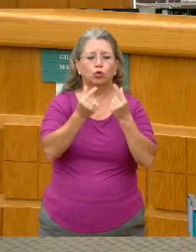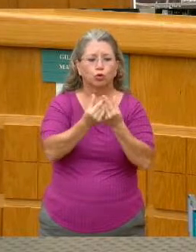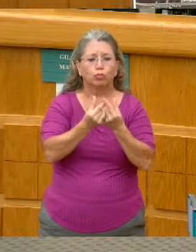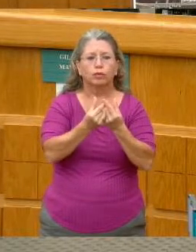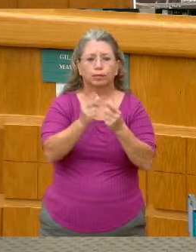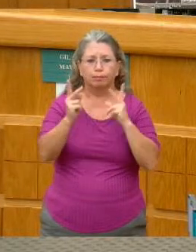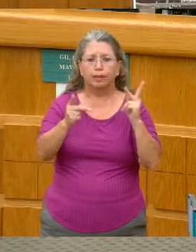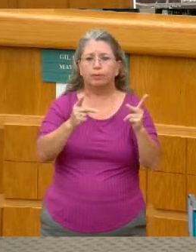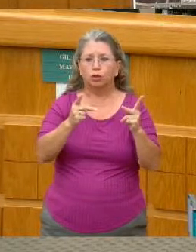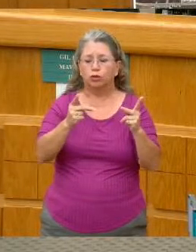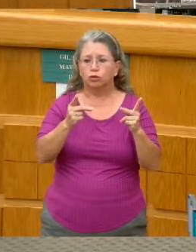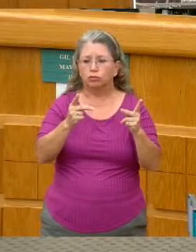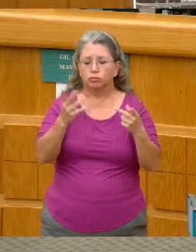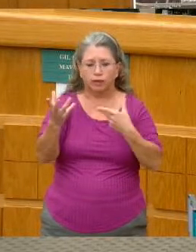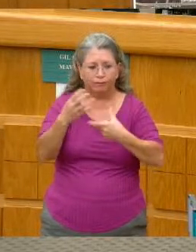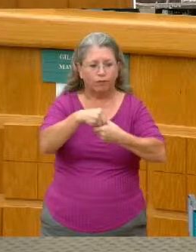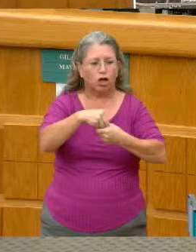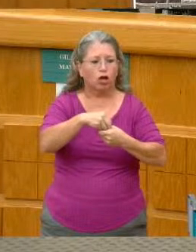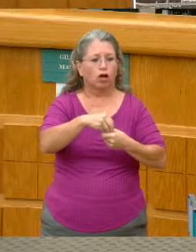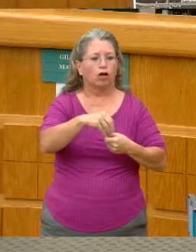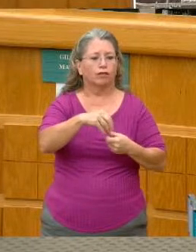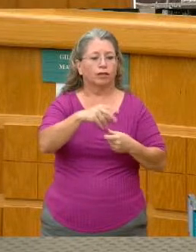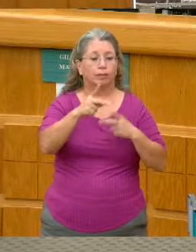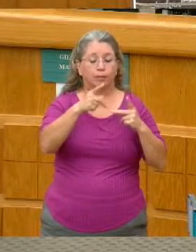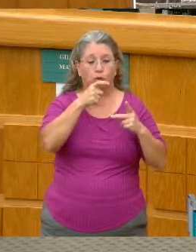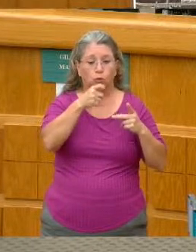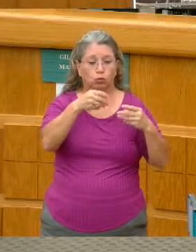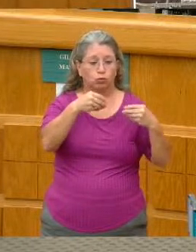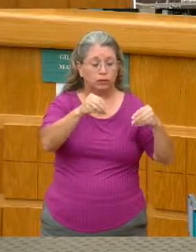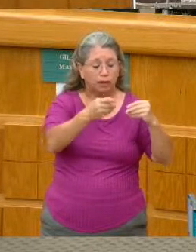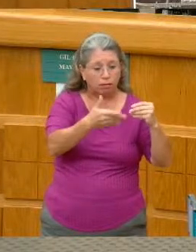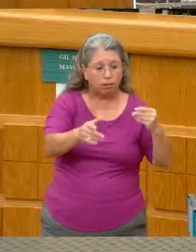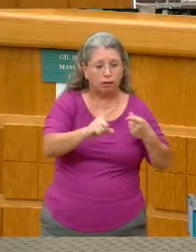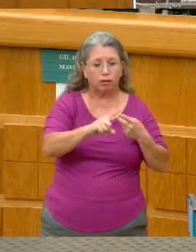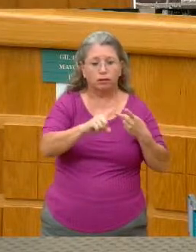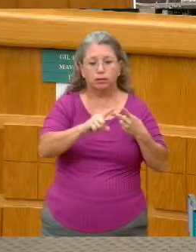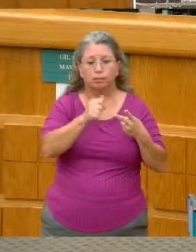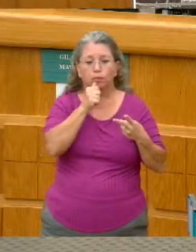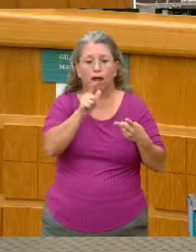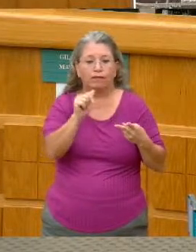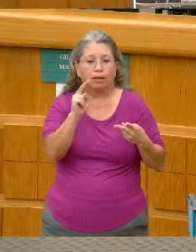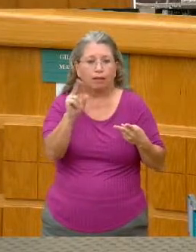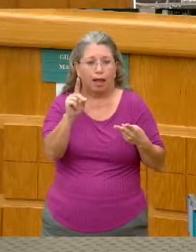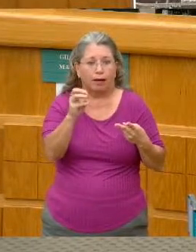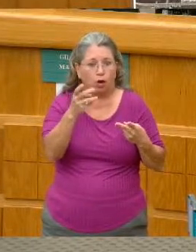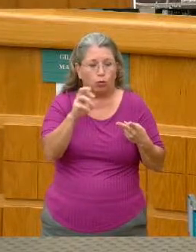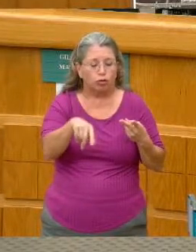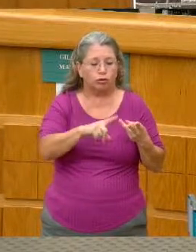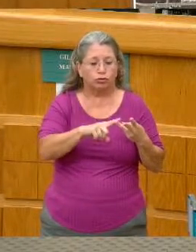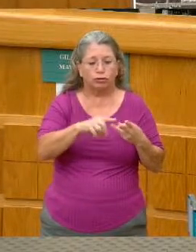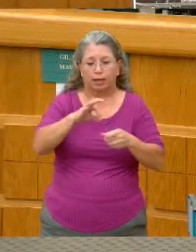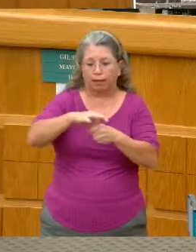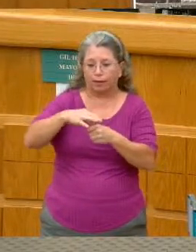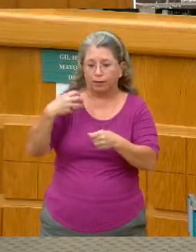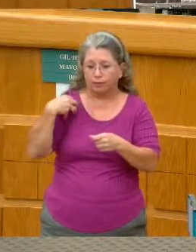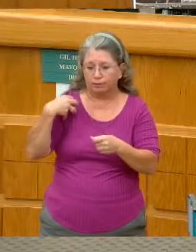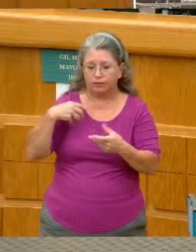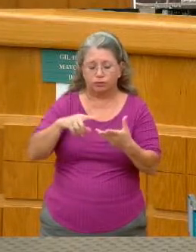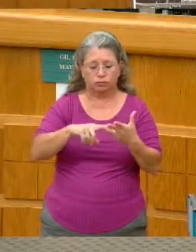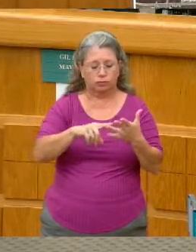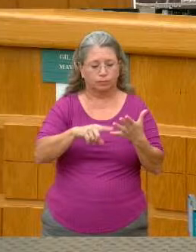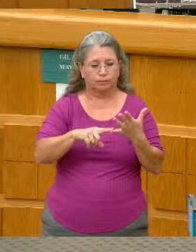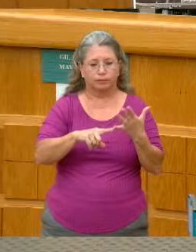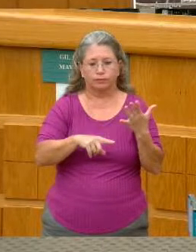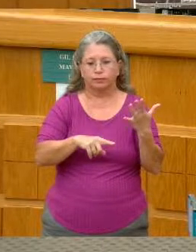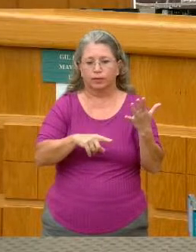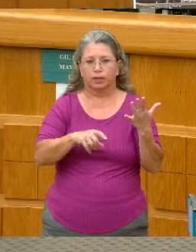users, concessionaires, private landowners, elected officials, in order that we can